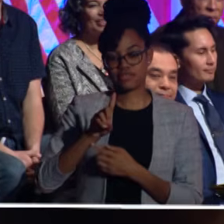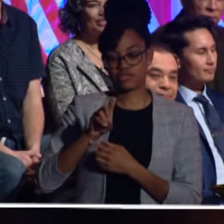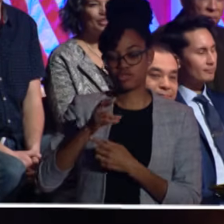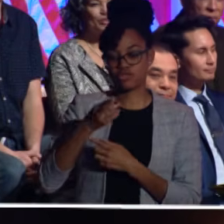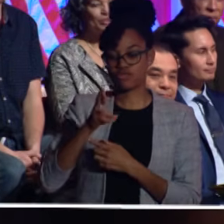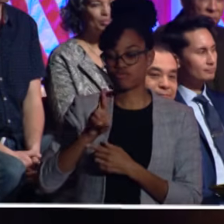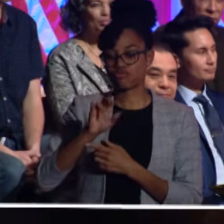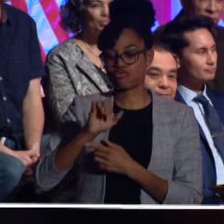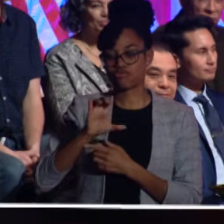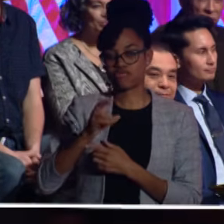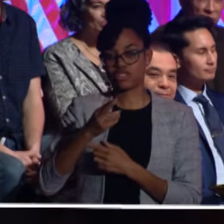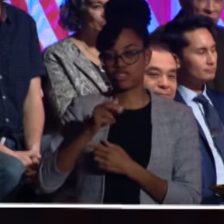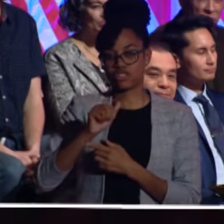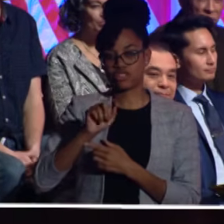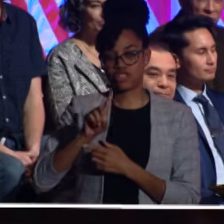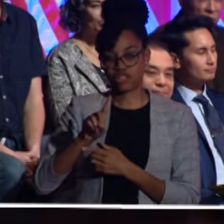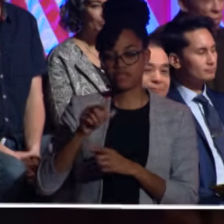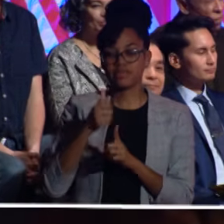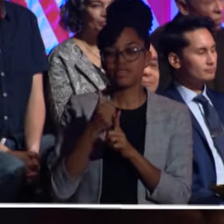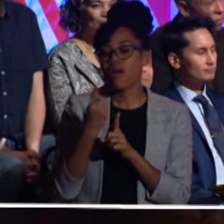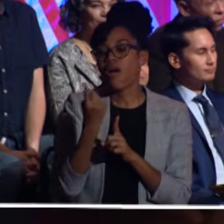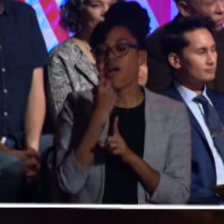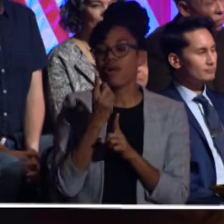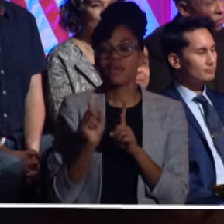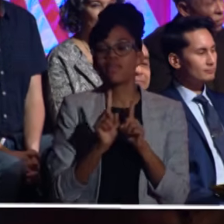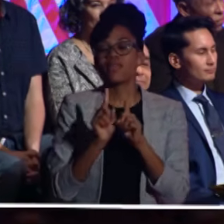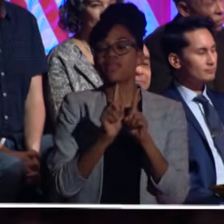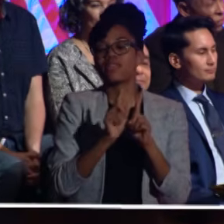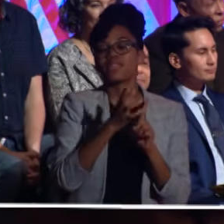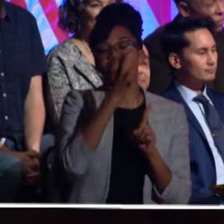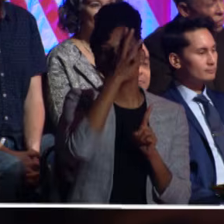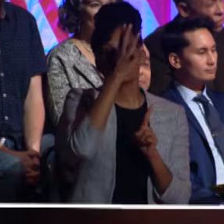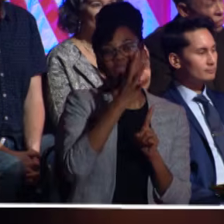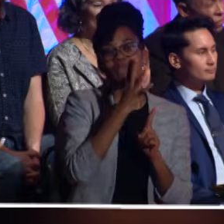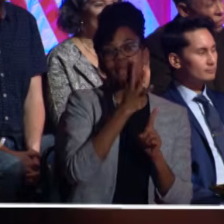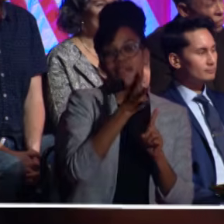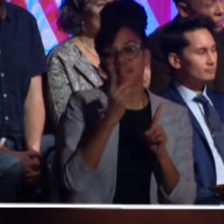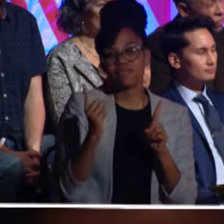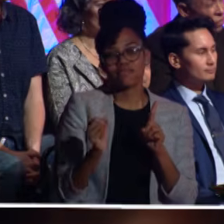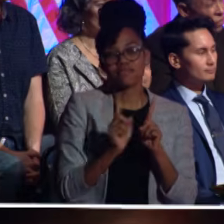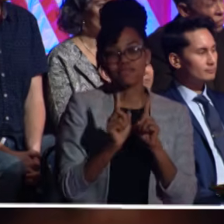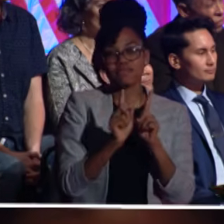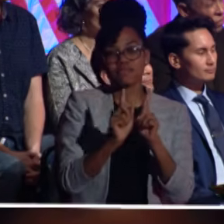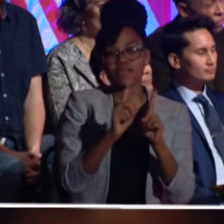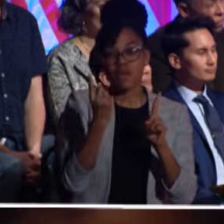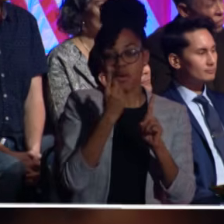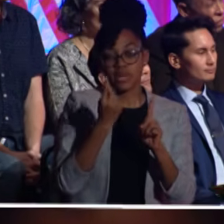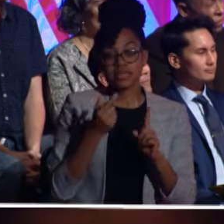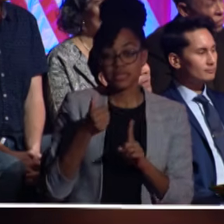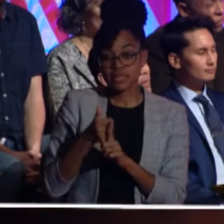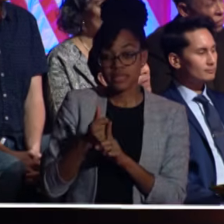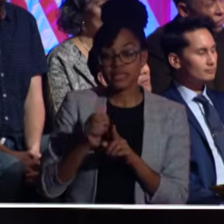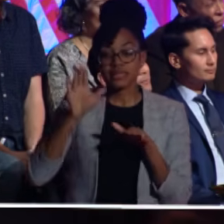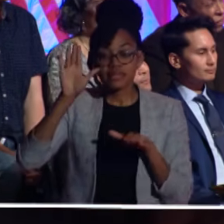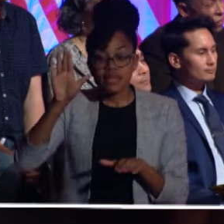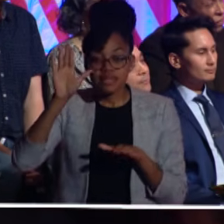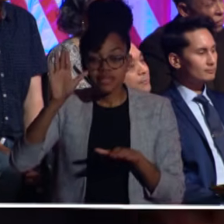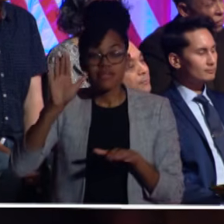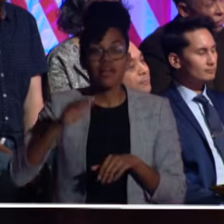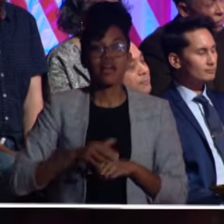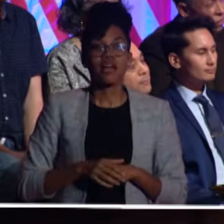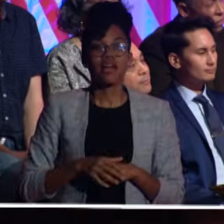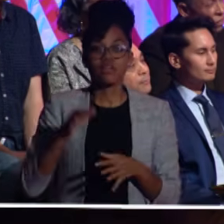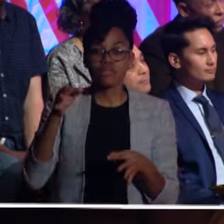He's also very active in making his city a better place, from testifying in front of the council to joining us